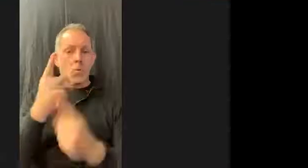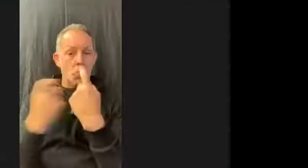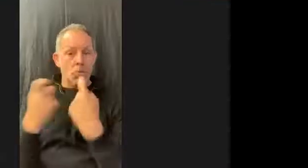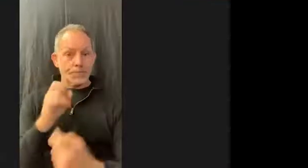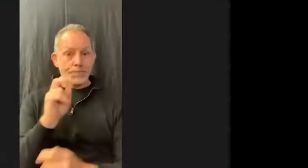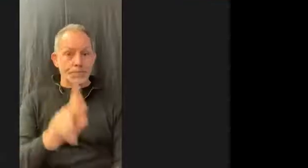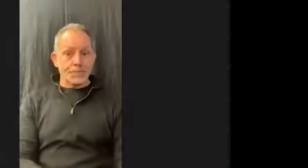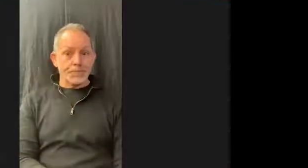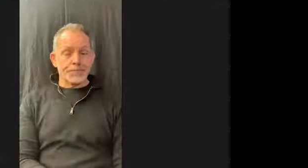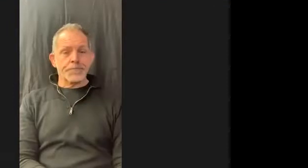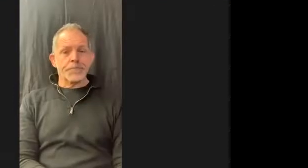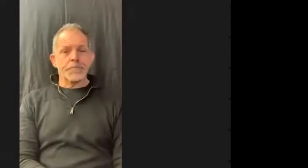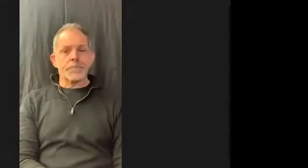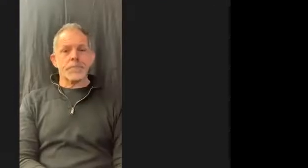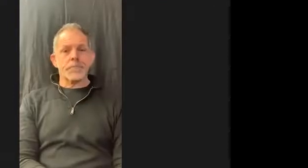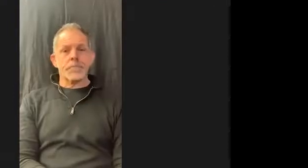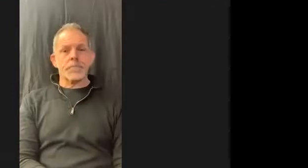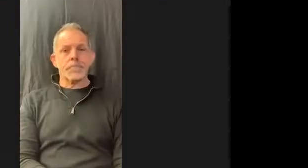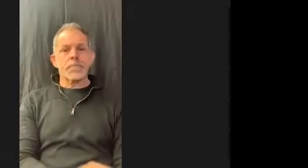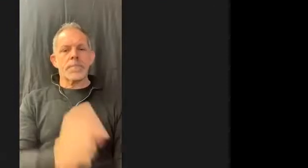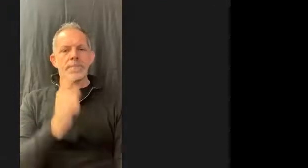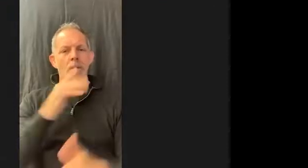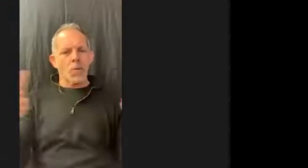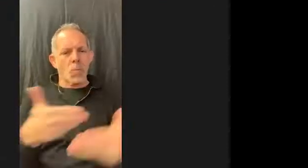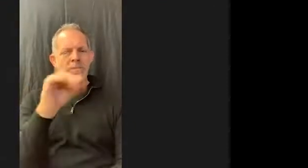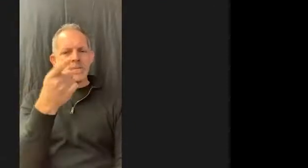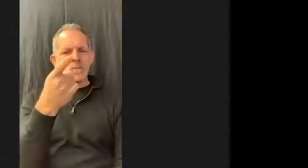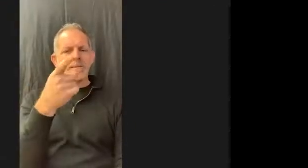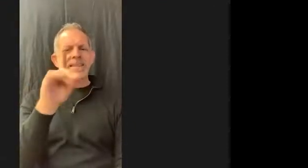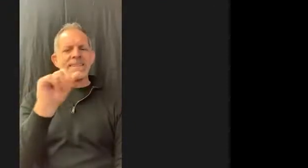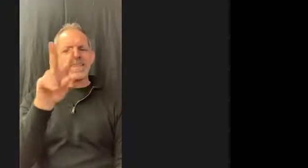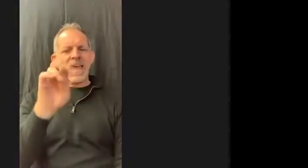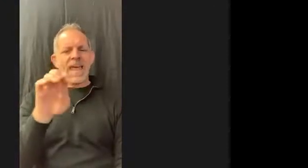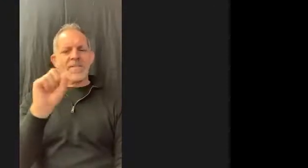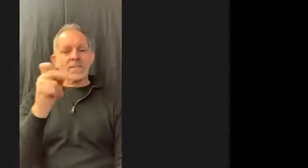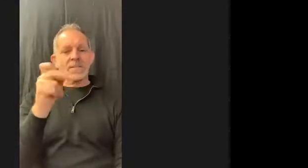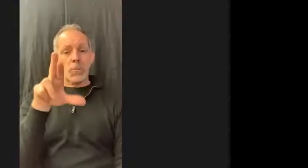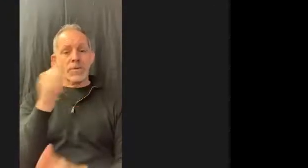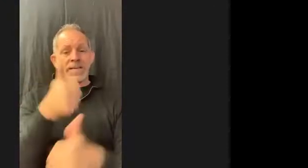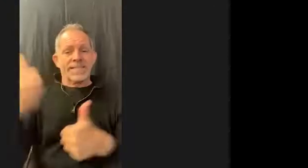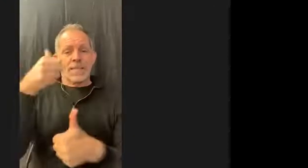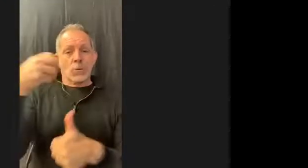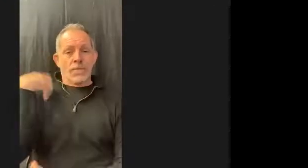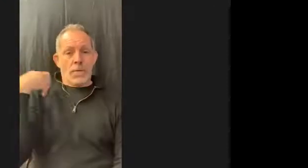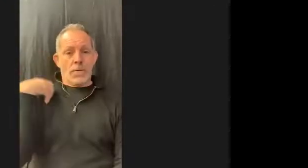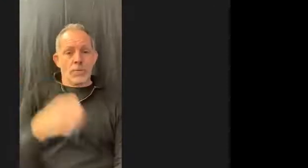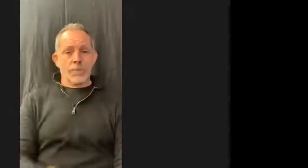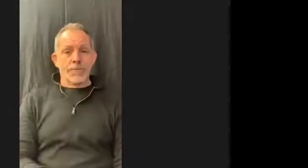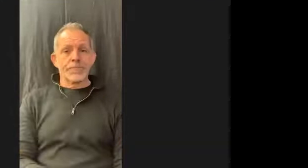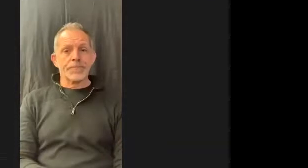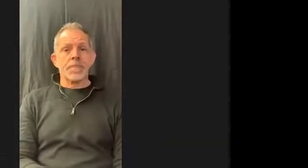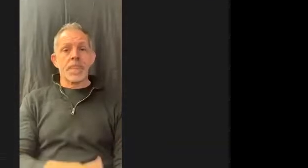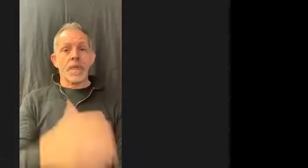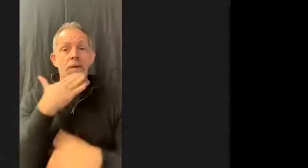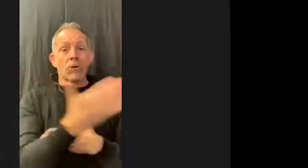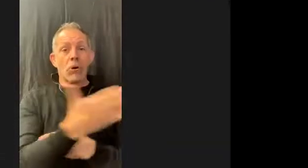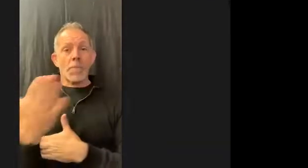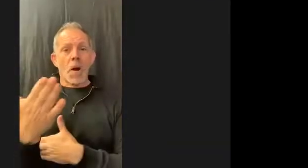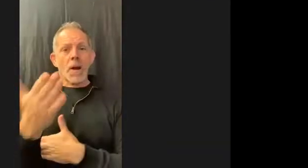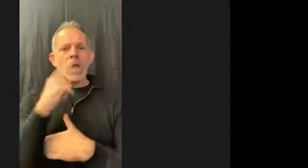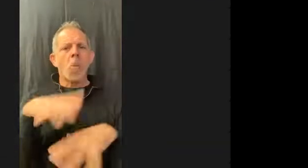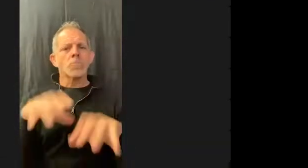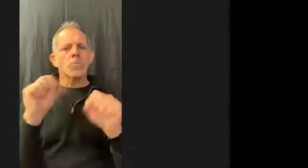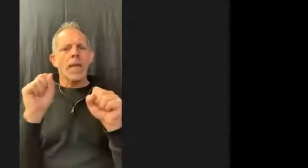you, Heather. Good morning, everybody. Thanks for joining us. So today I'd like to spend a little time providing an overview of our